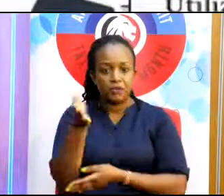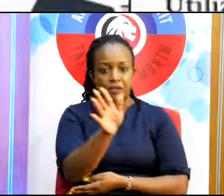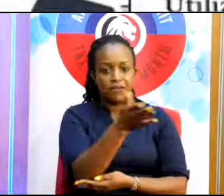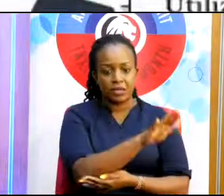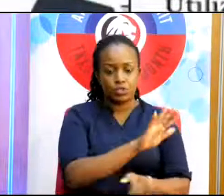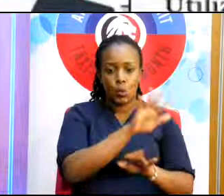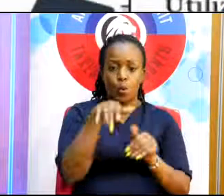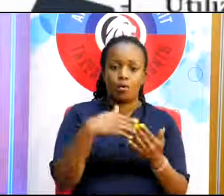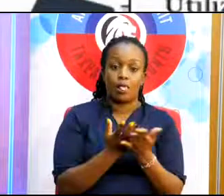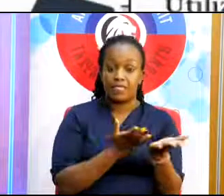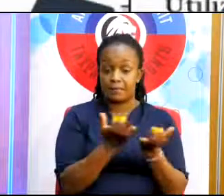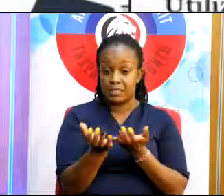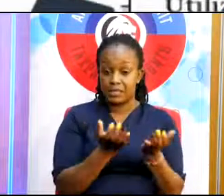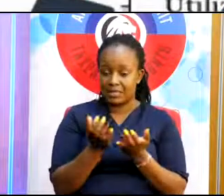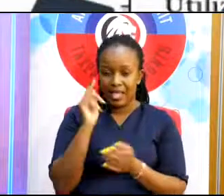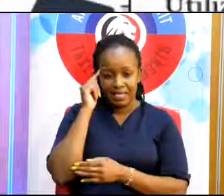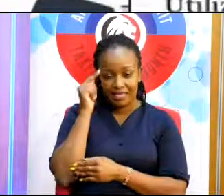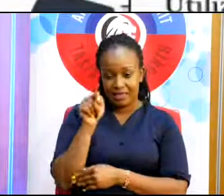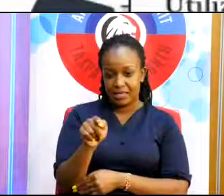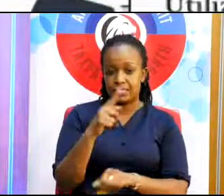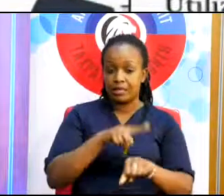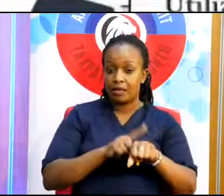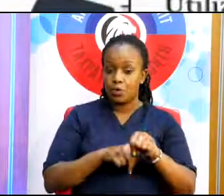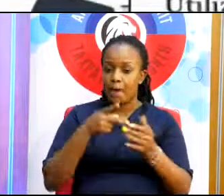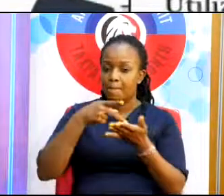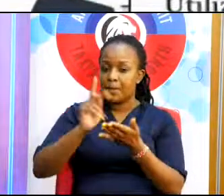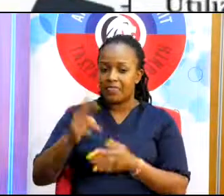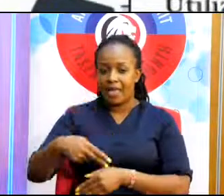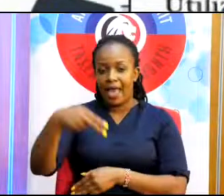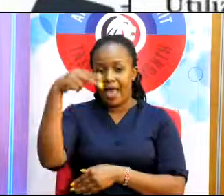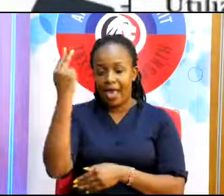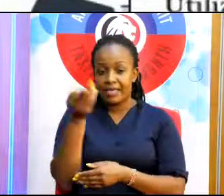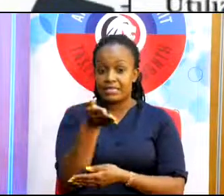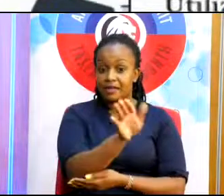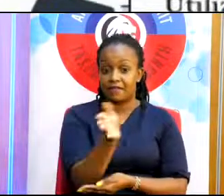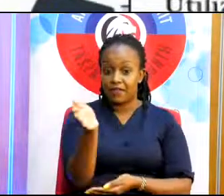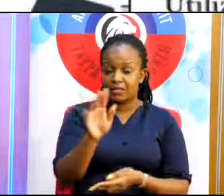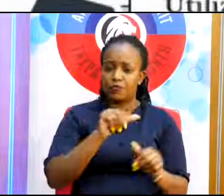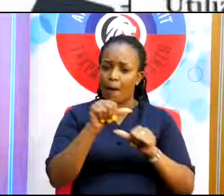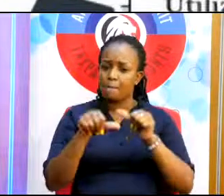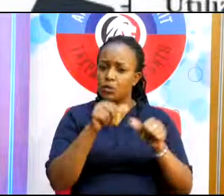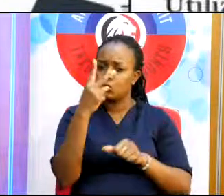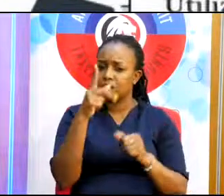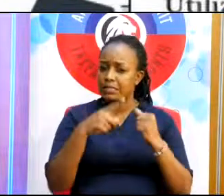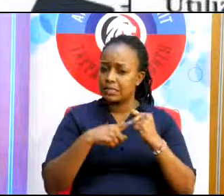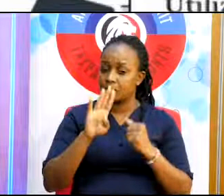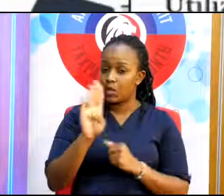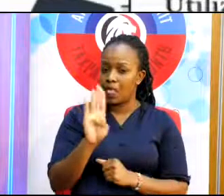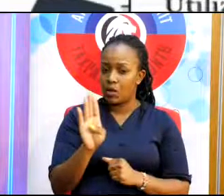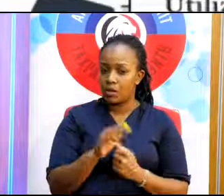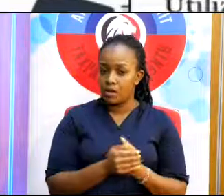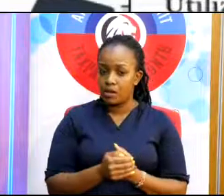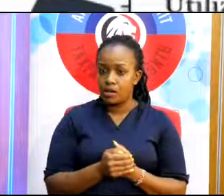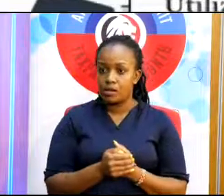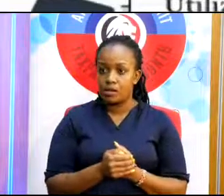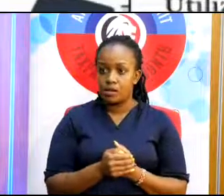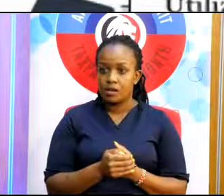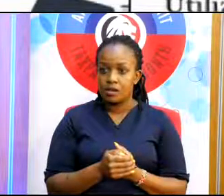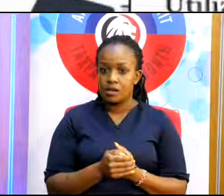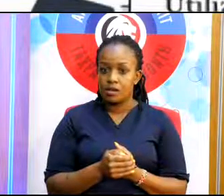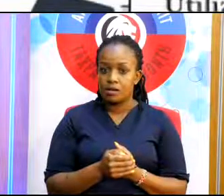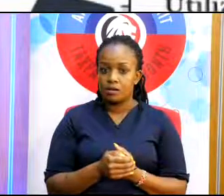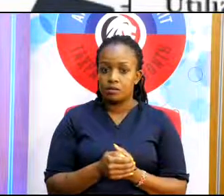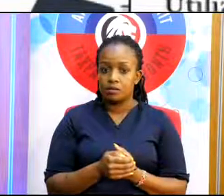to those businesses. And I think this period of time, we paid the highest level of refunds to about 26 billion worth of